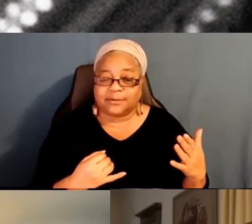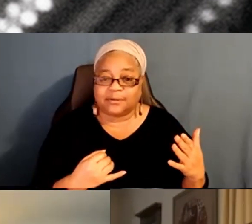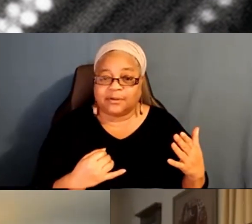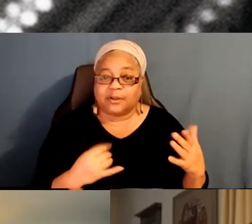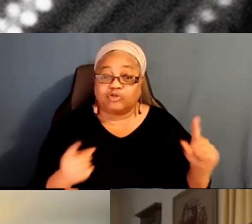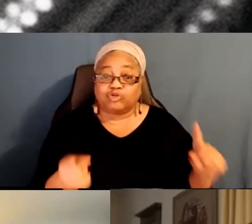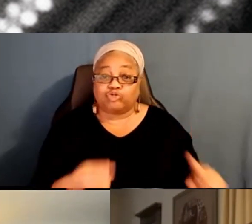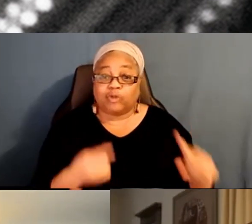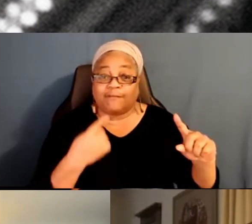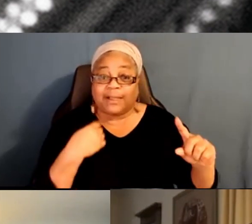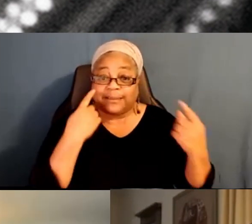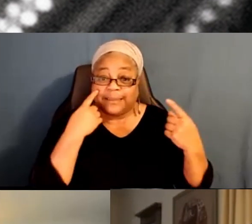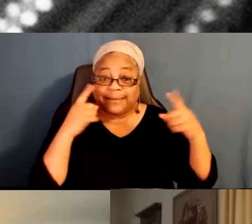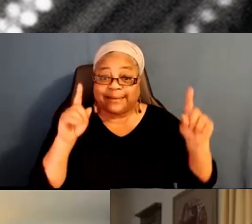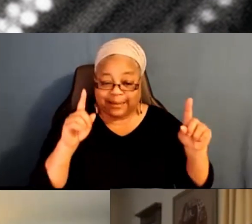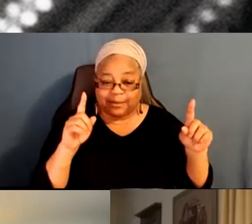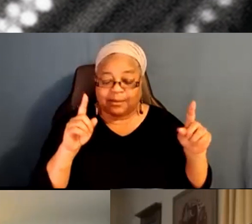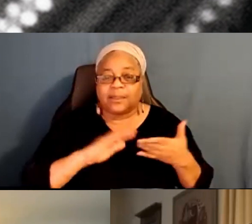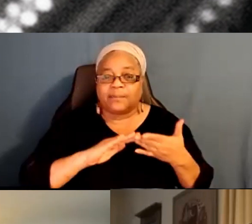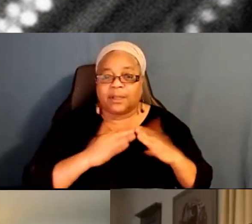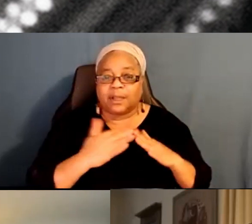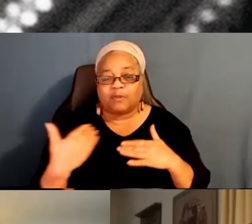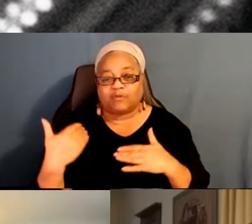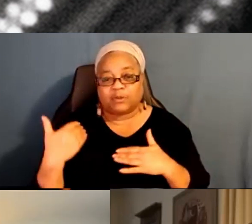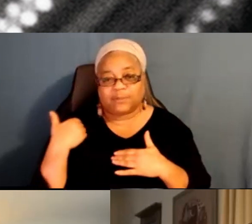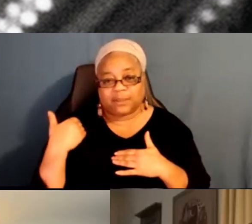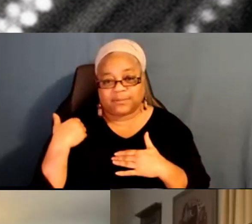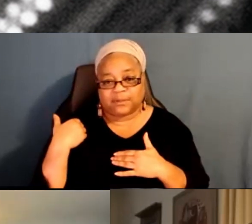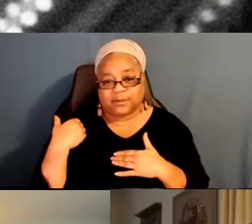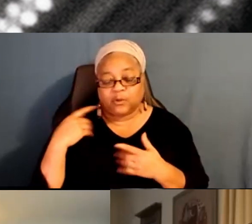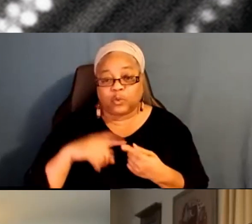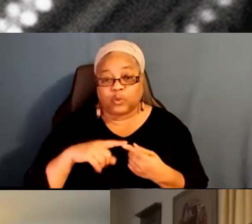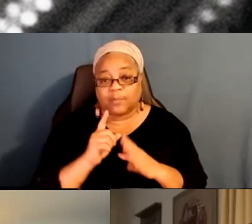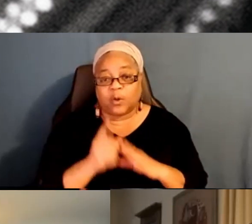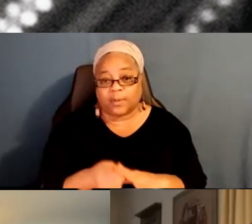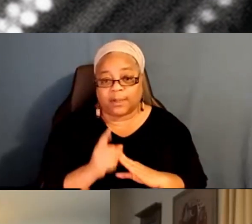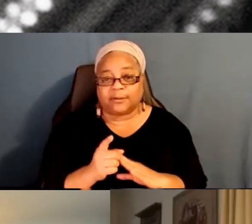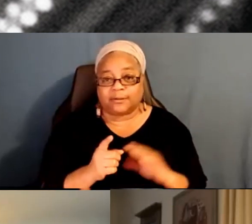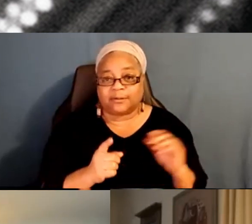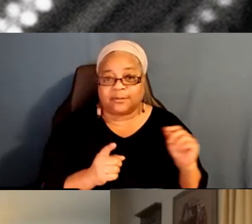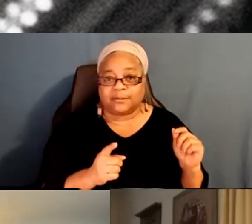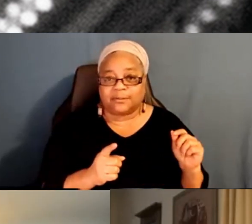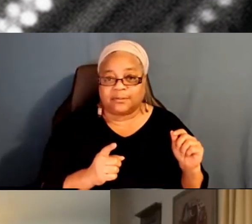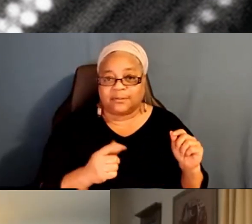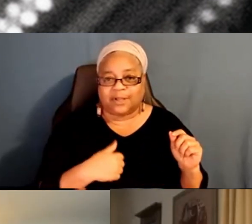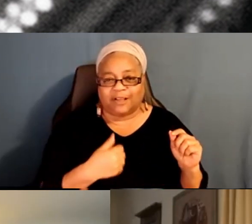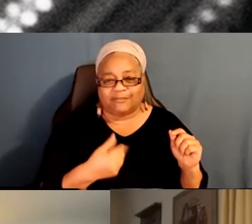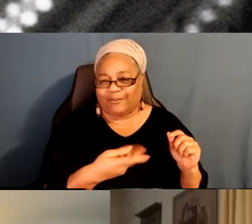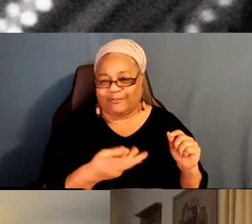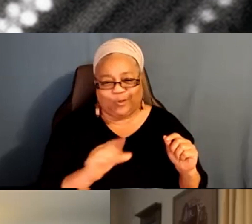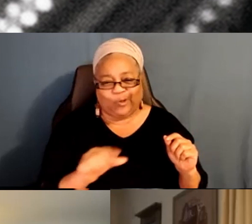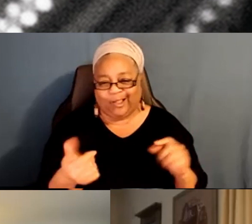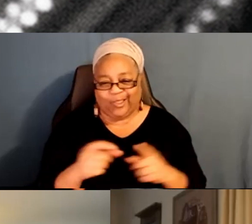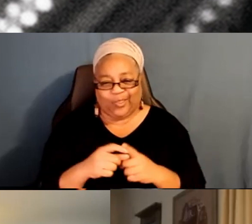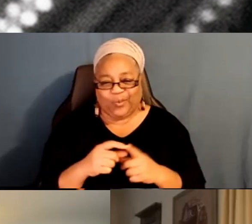striving and succeeding in being responsible to the moment in a way that almost few other forms are, right? I